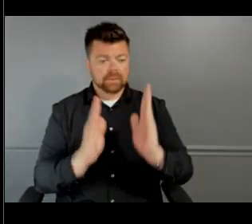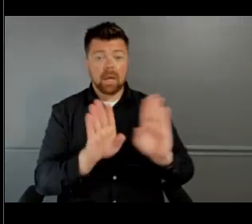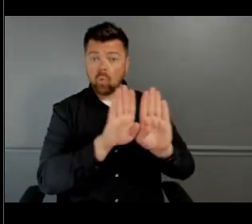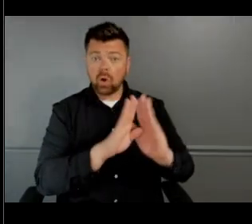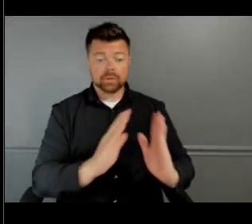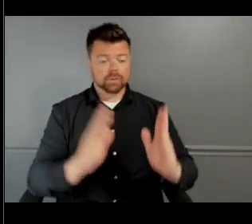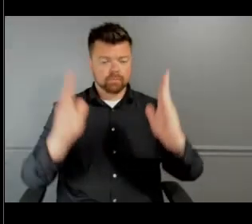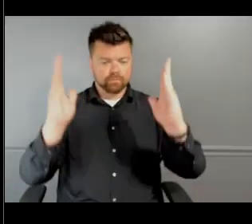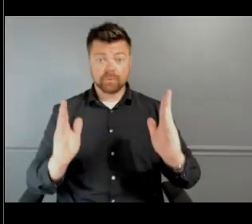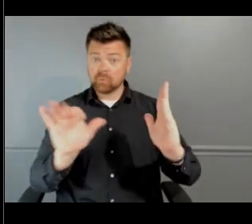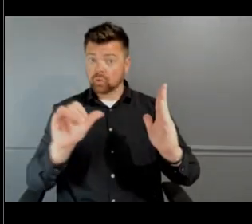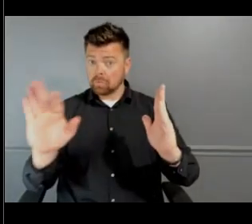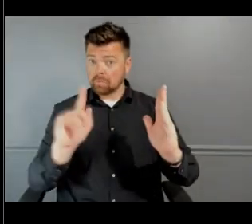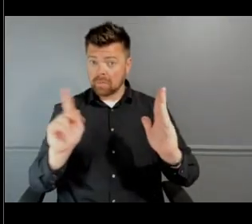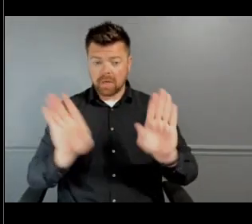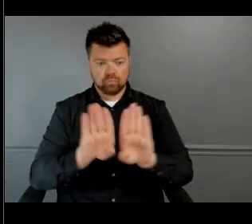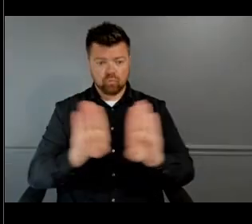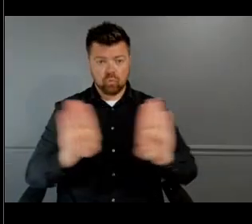wall.